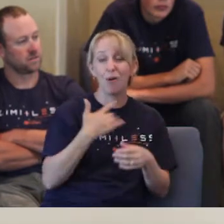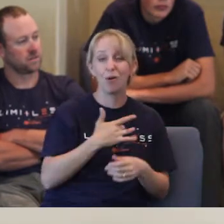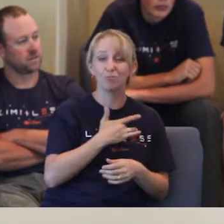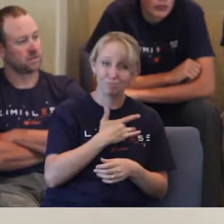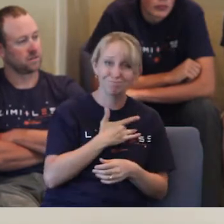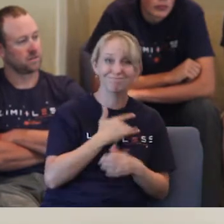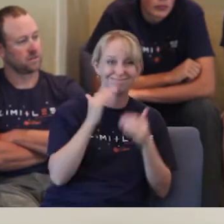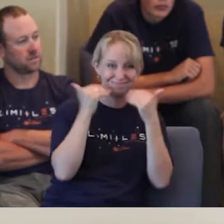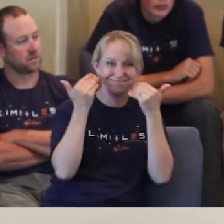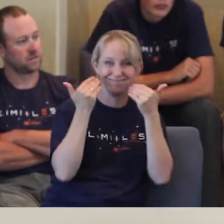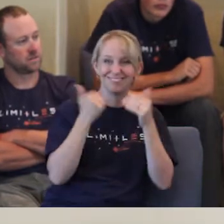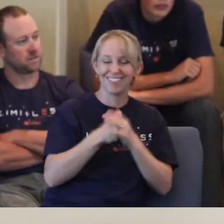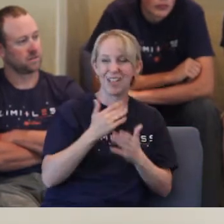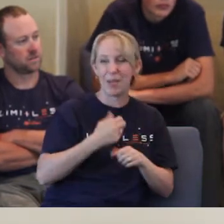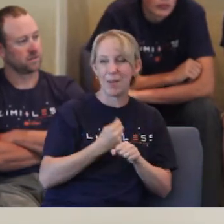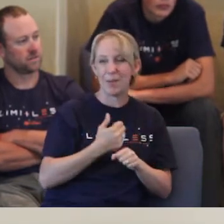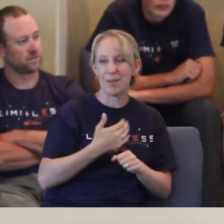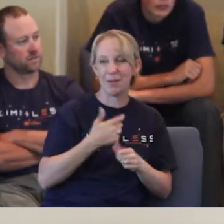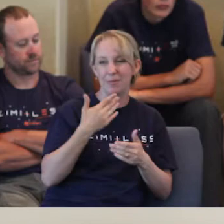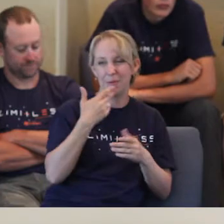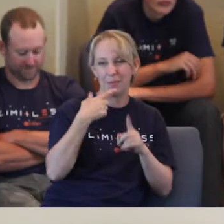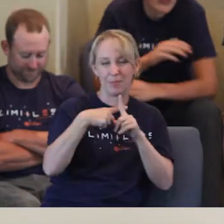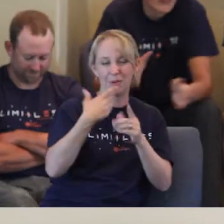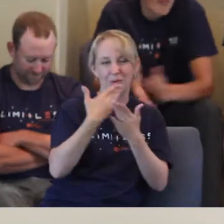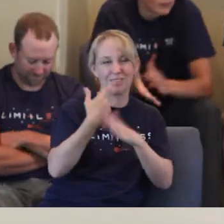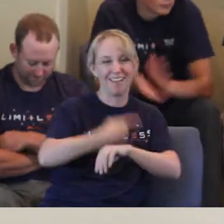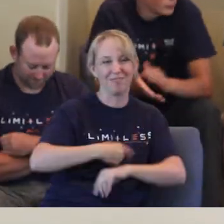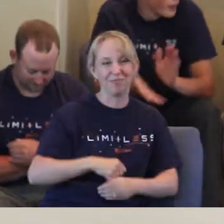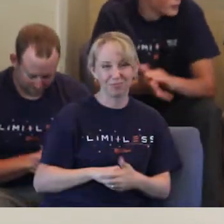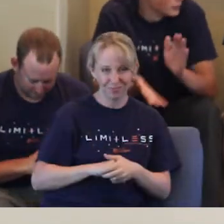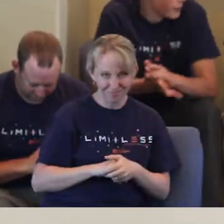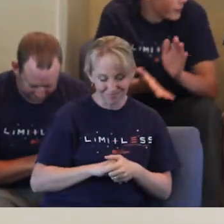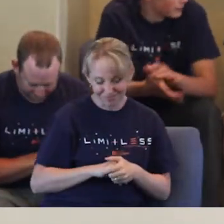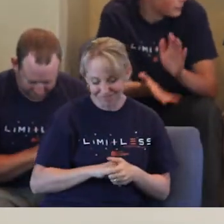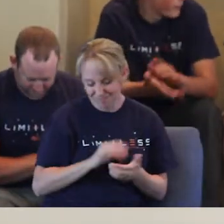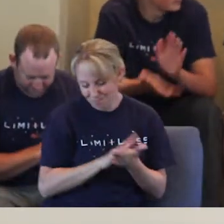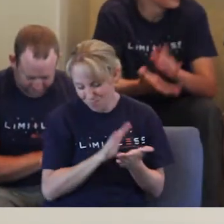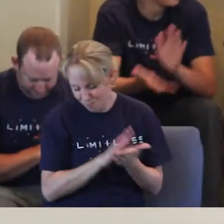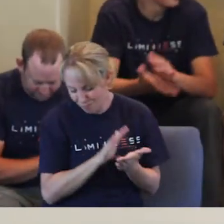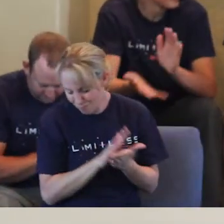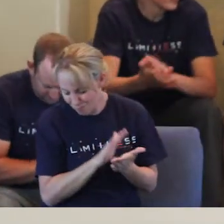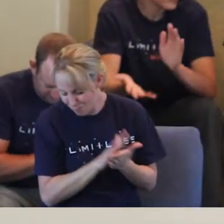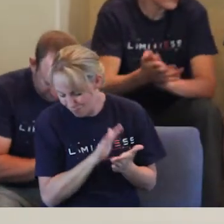everyone. And we helped her a lot, and that just like made me smile, made my day.